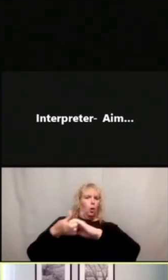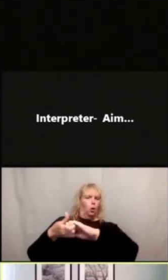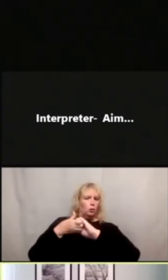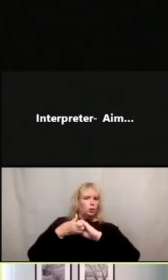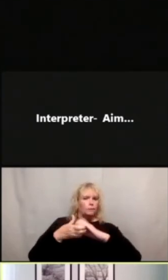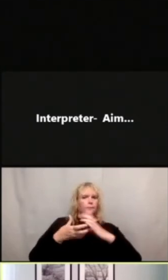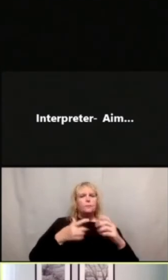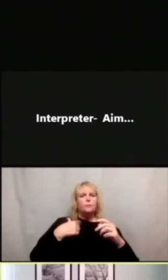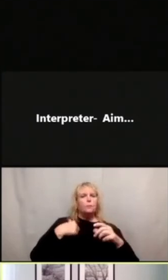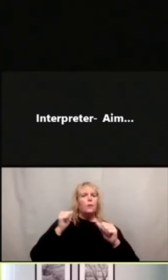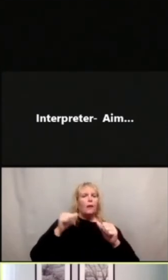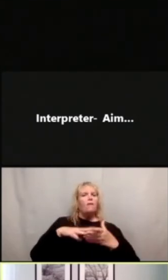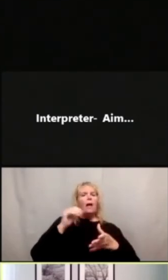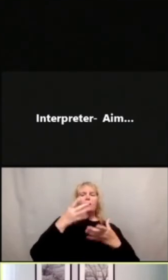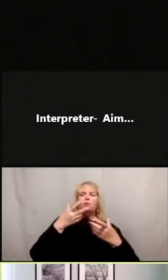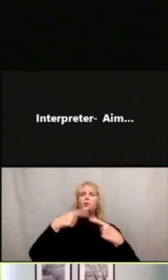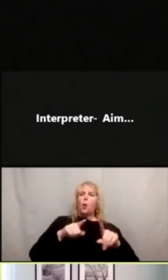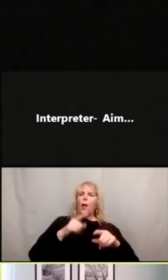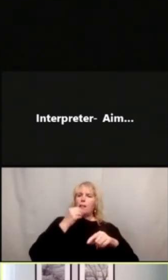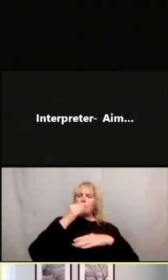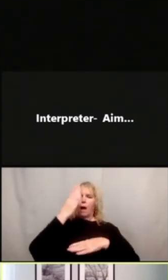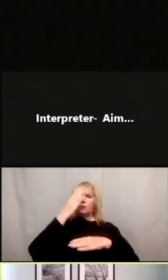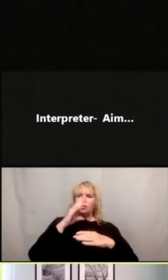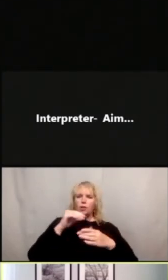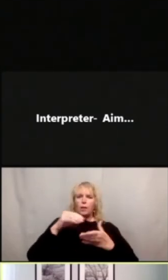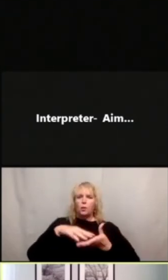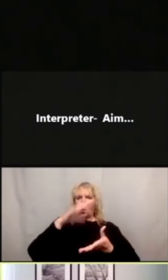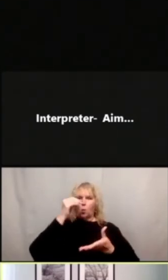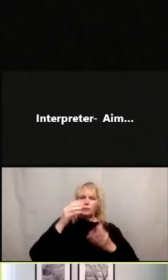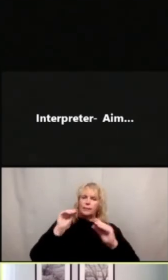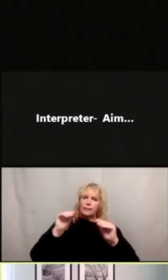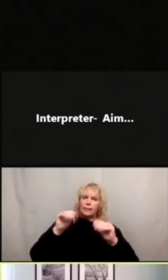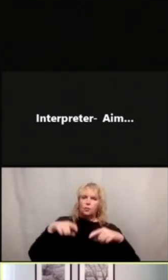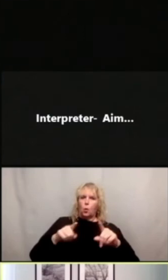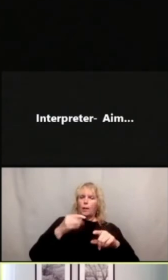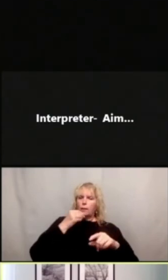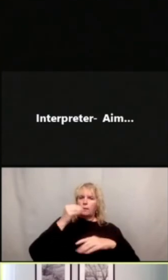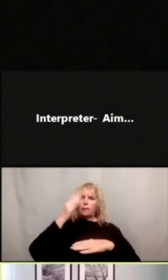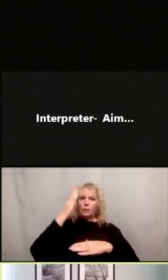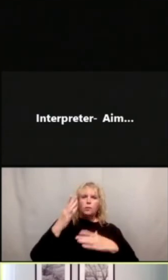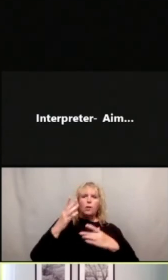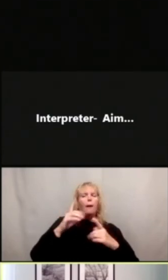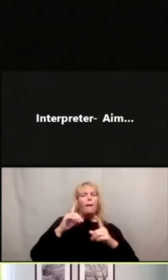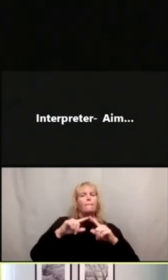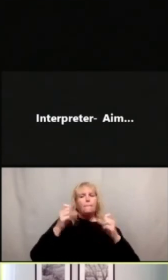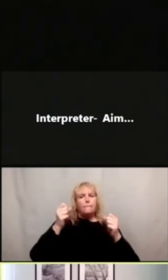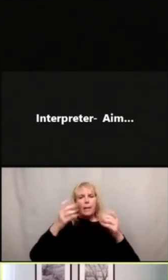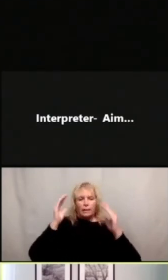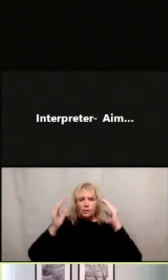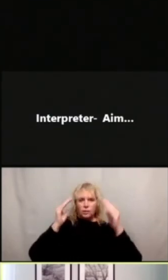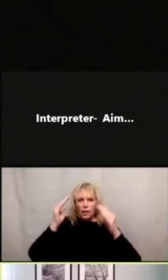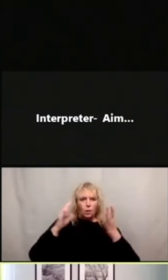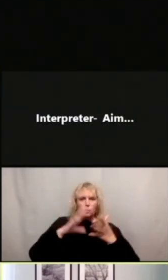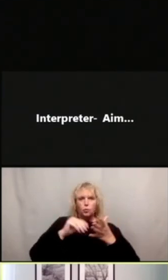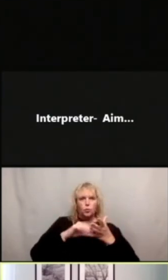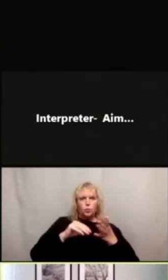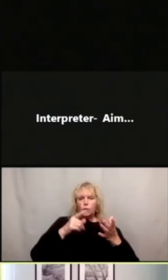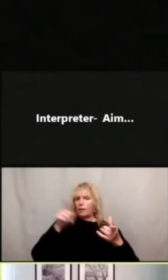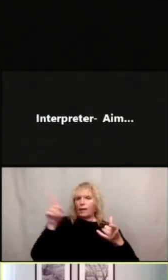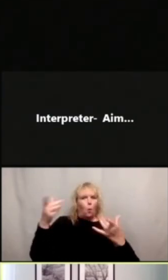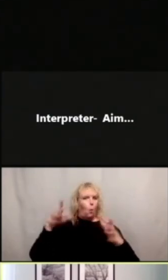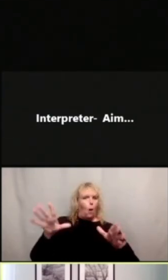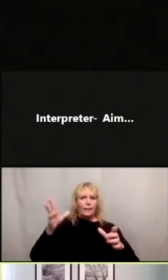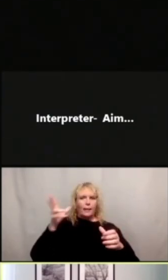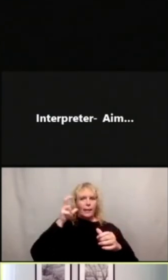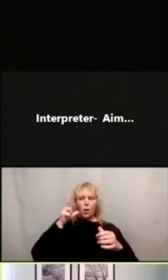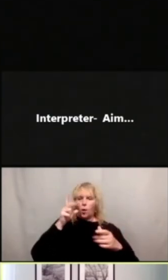do find that lunch and learns can be useful, but again, for most of adult learners, they don't want to listen to an hour lecture. They're